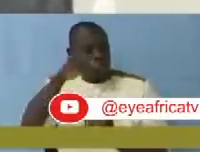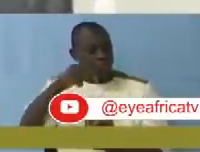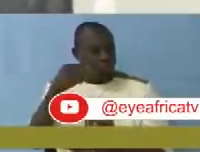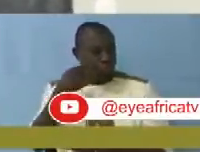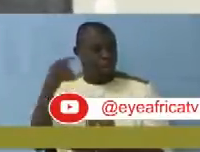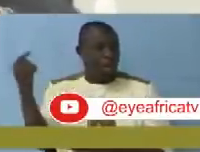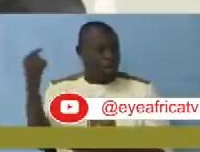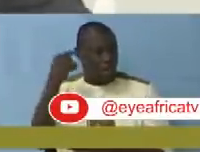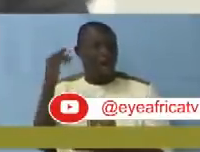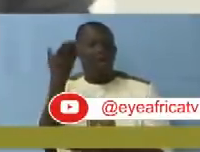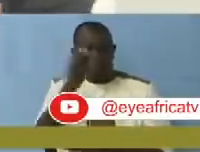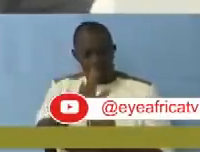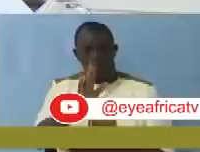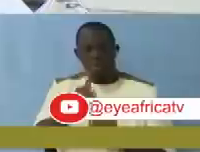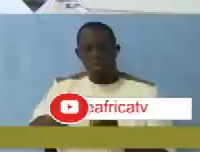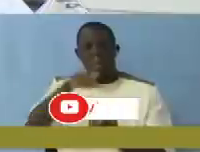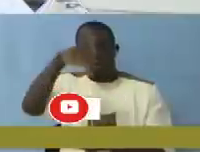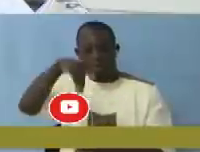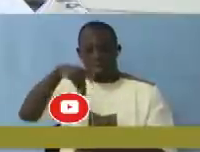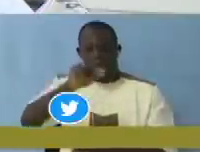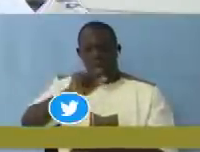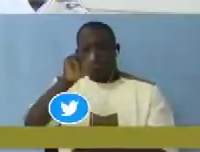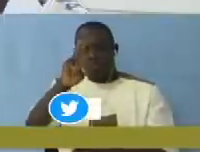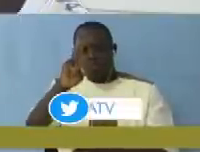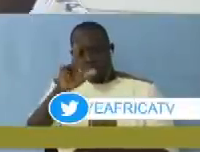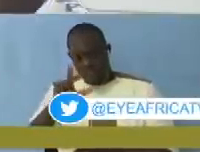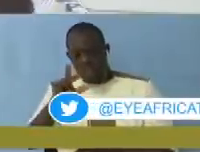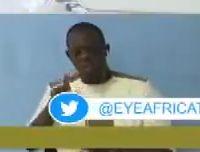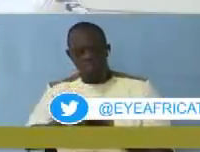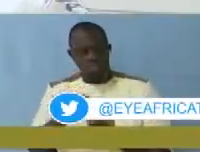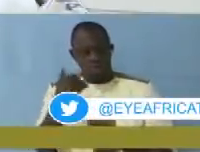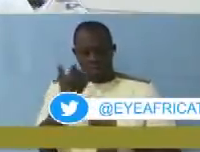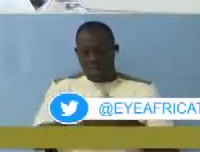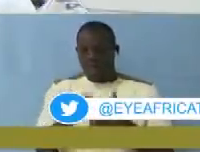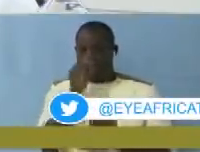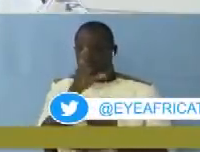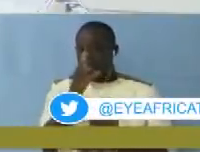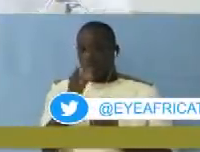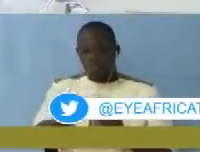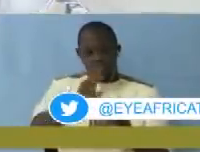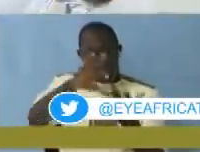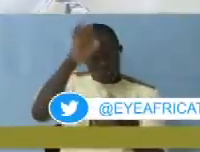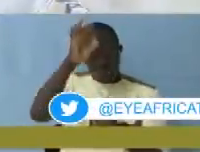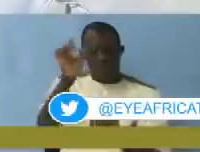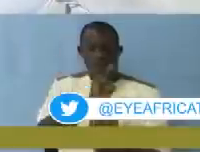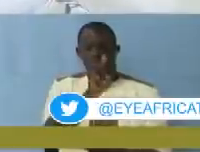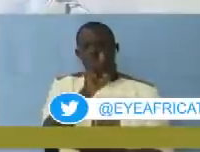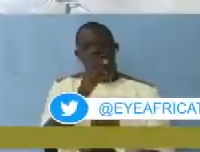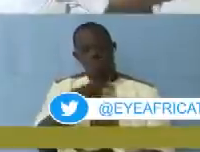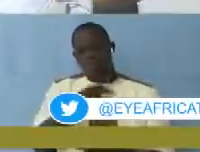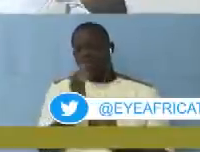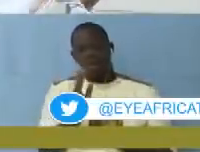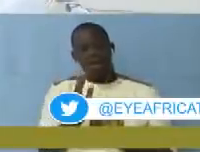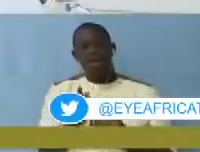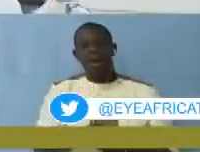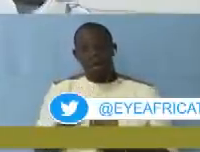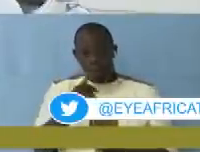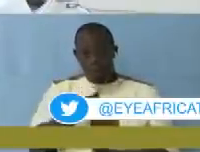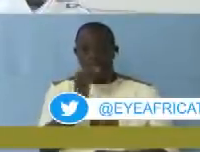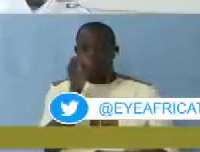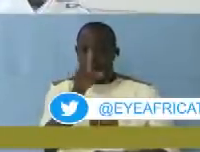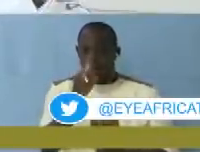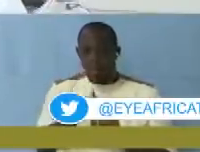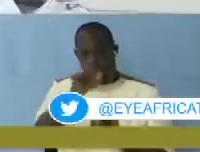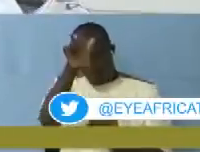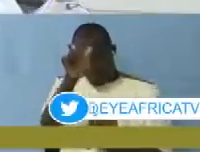continue. I've never said choose what you take. I said, well, you will reach this there. person you are telling me said he was there. He was aware. So that's